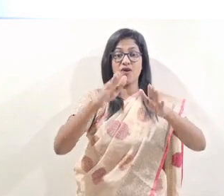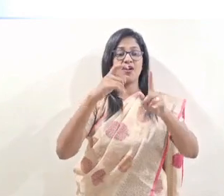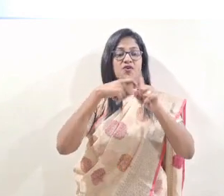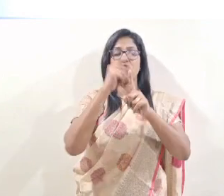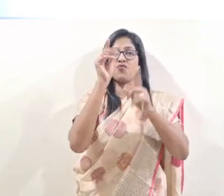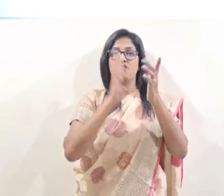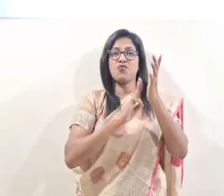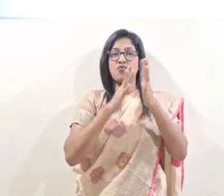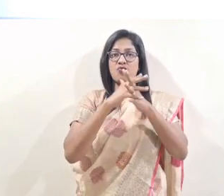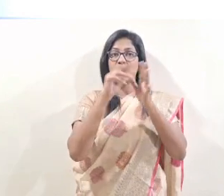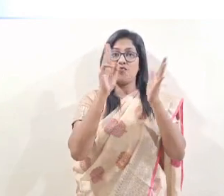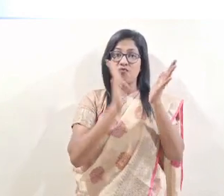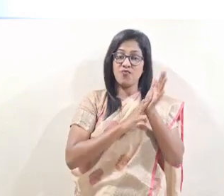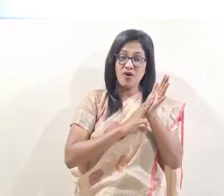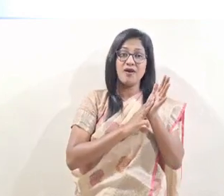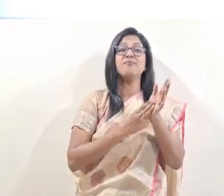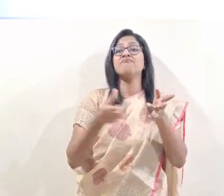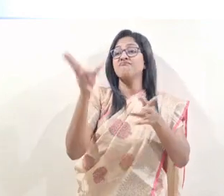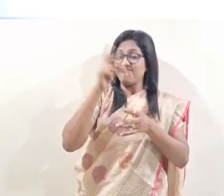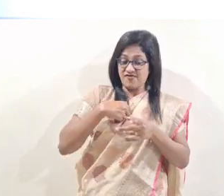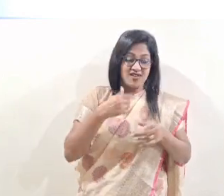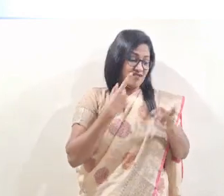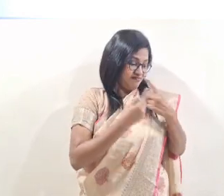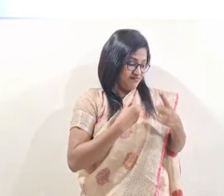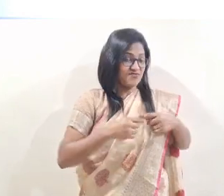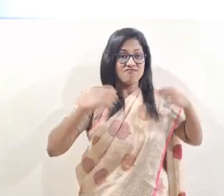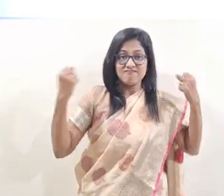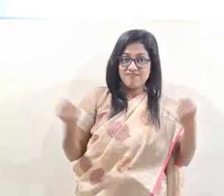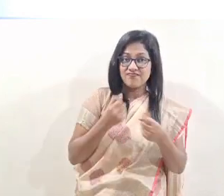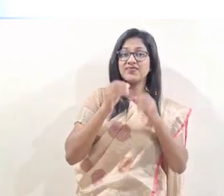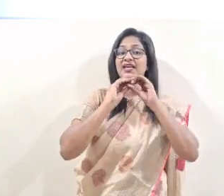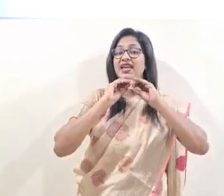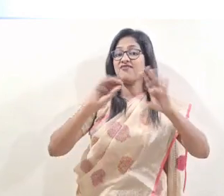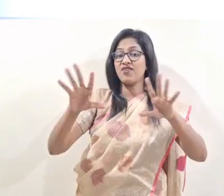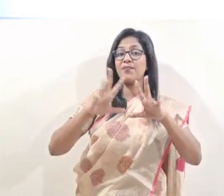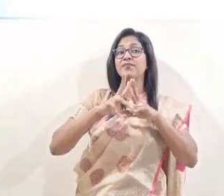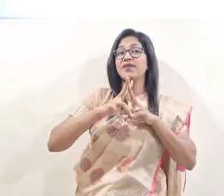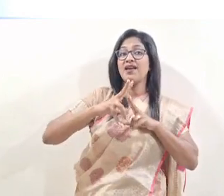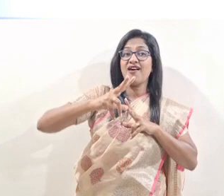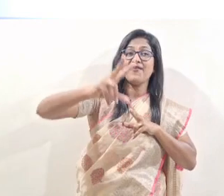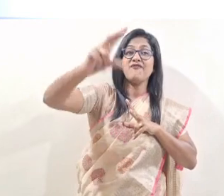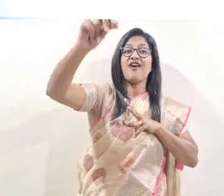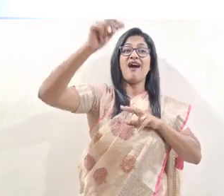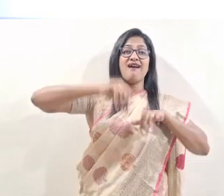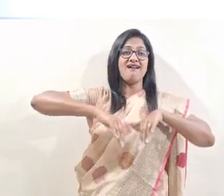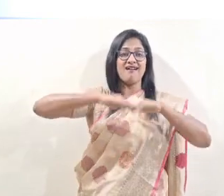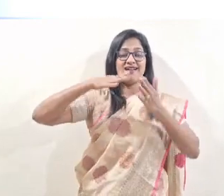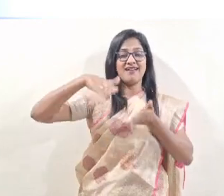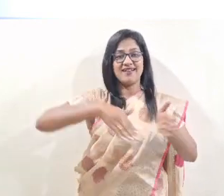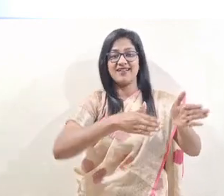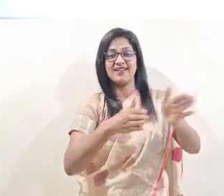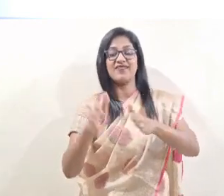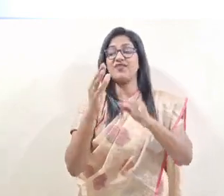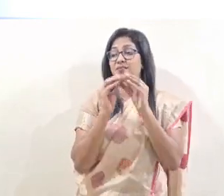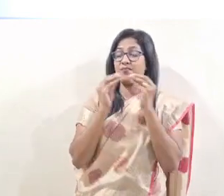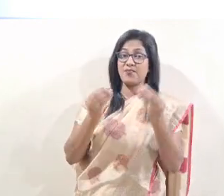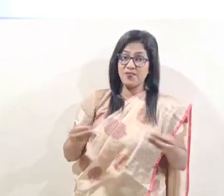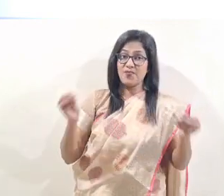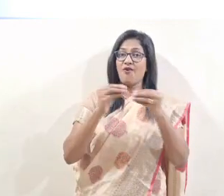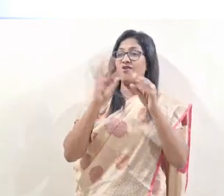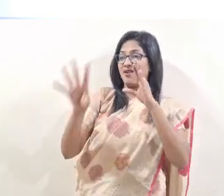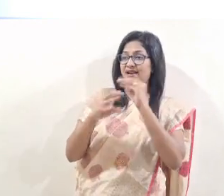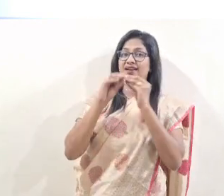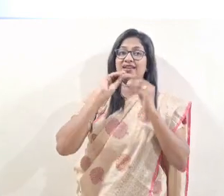Kuam. So then we had to re-clarify it as that one of the large rivers, so to make it more